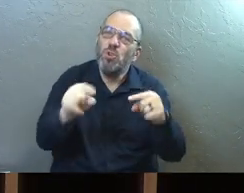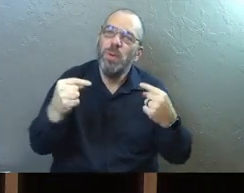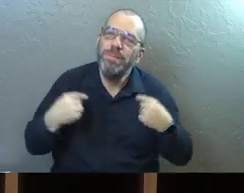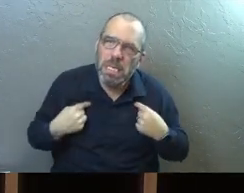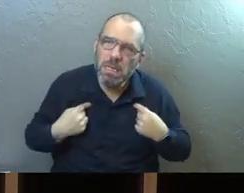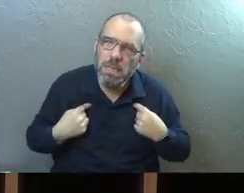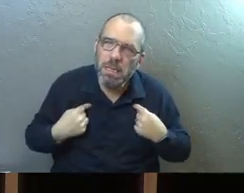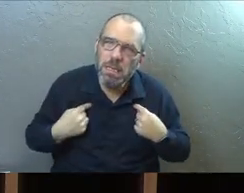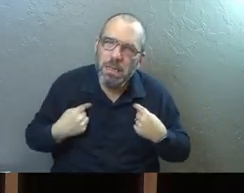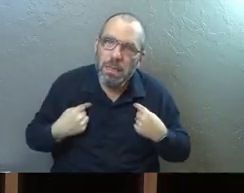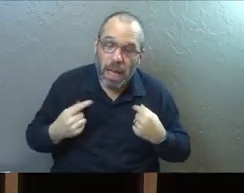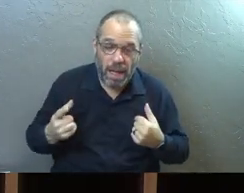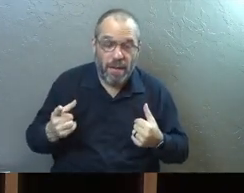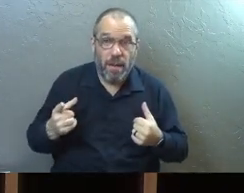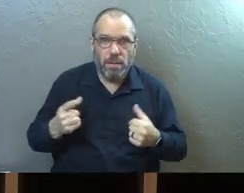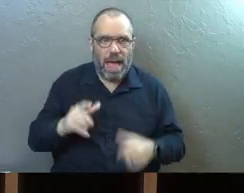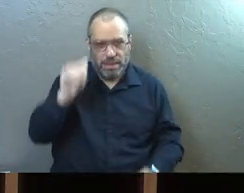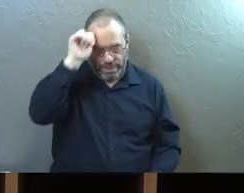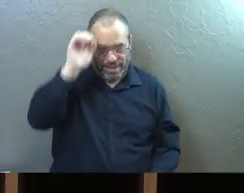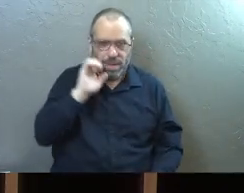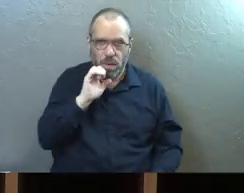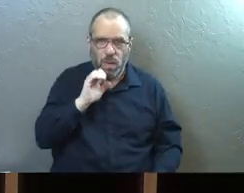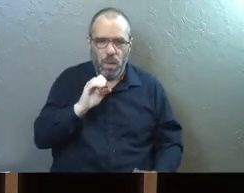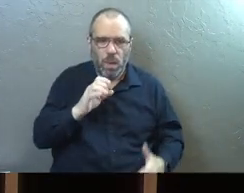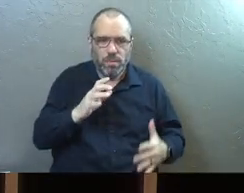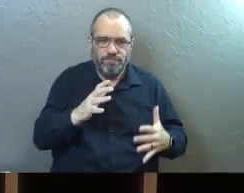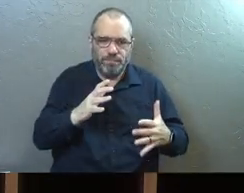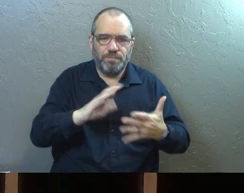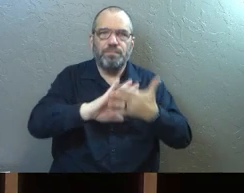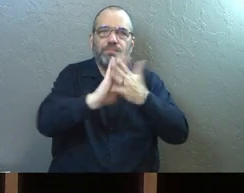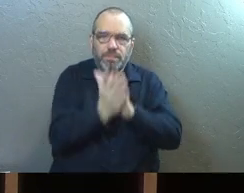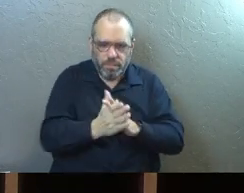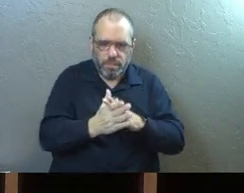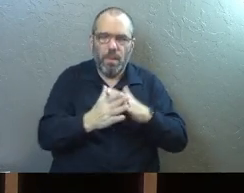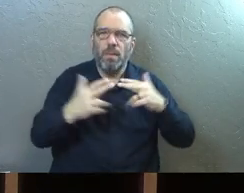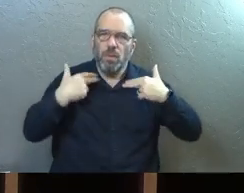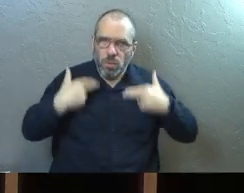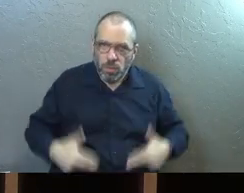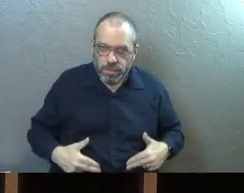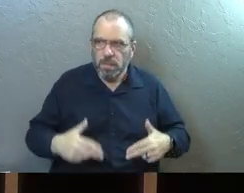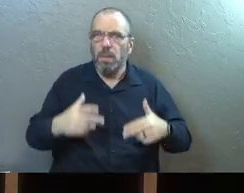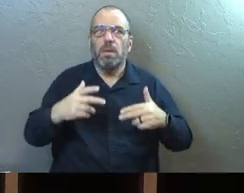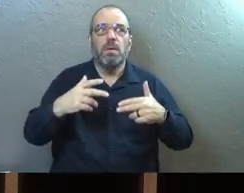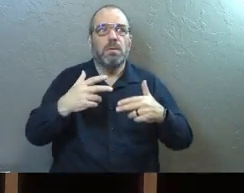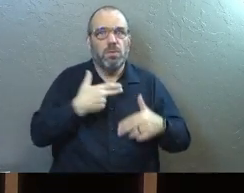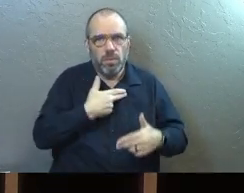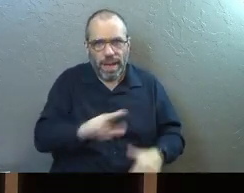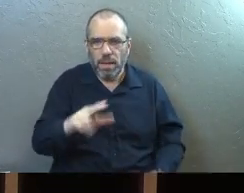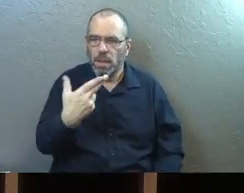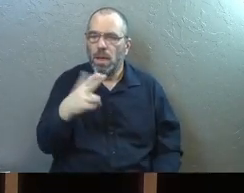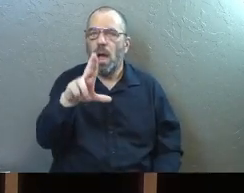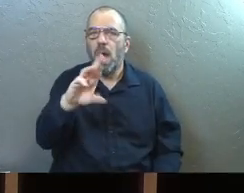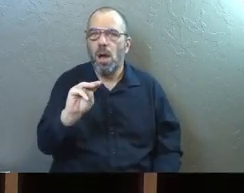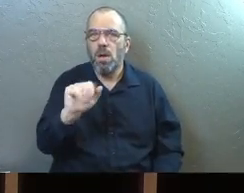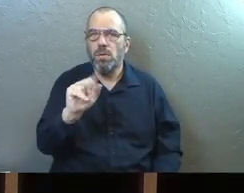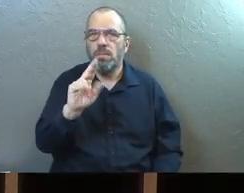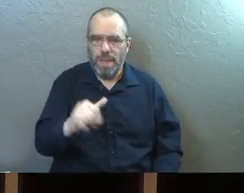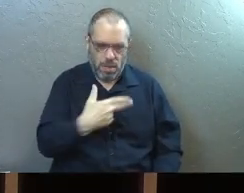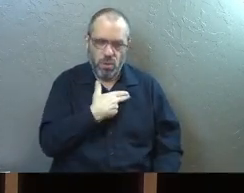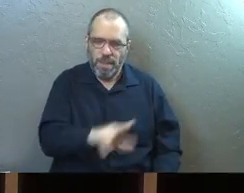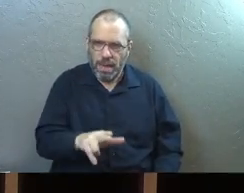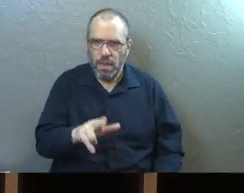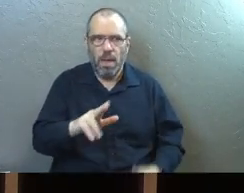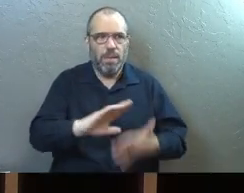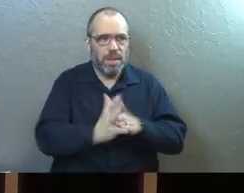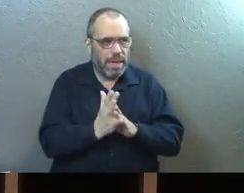right? Because as the first humans, they breathed it into humanity. And when they did, they introduced all kinds of darkness for